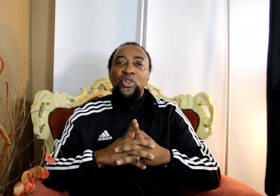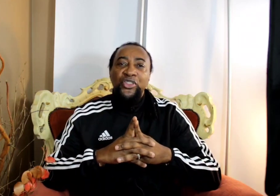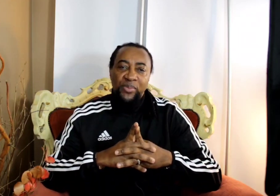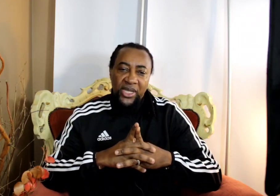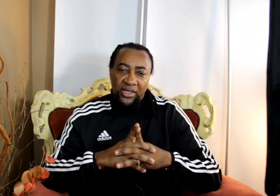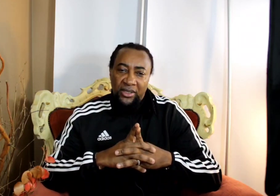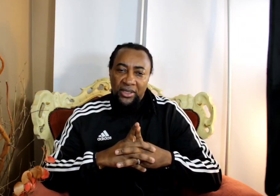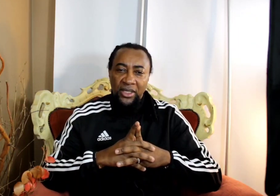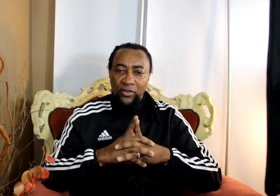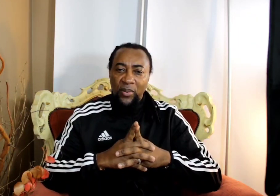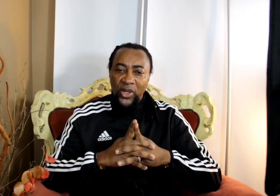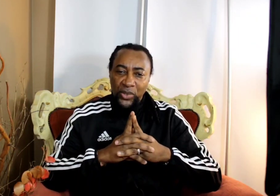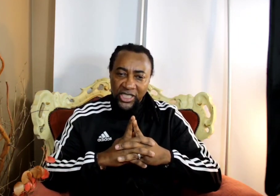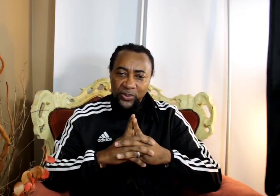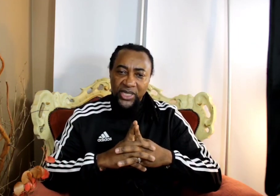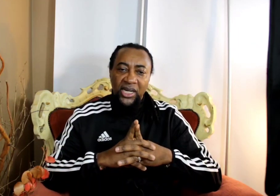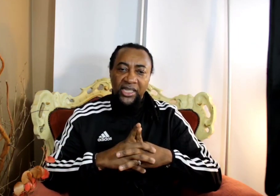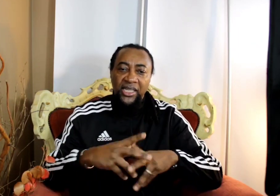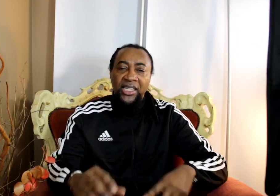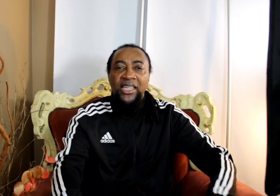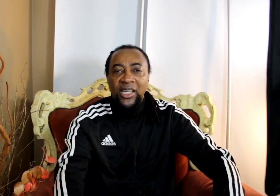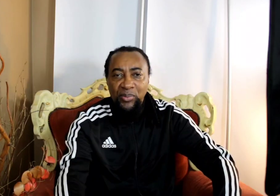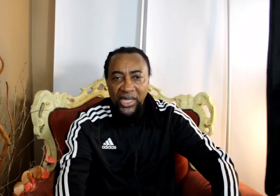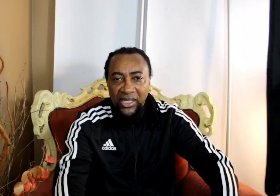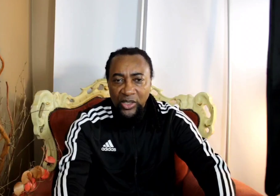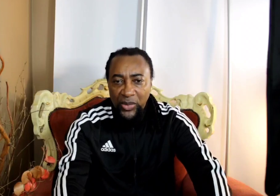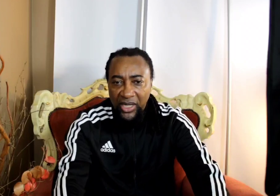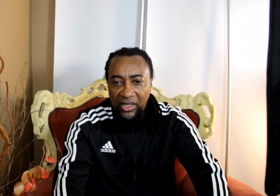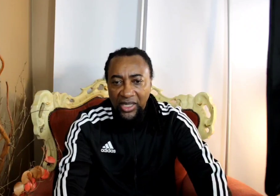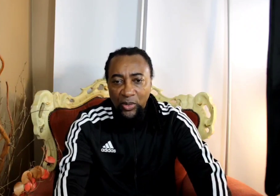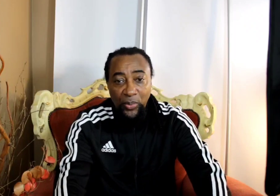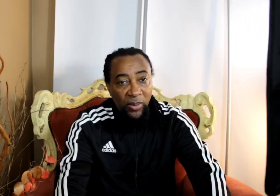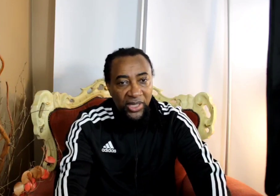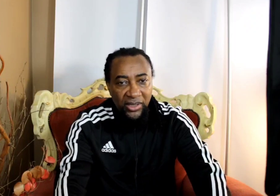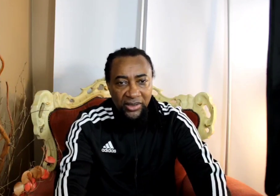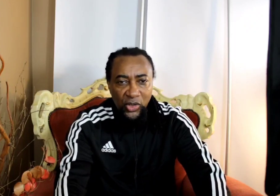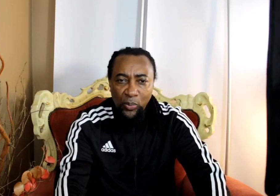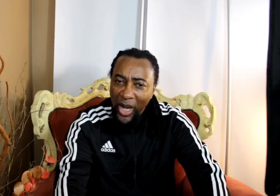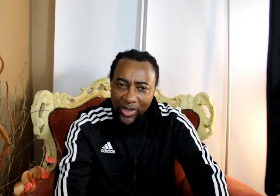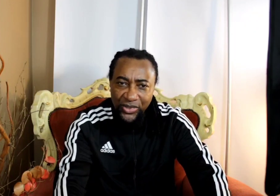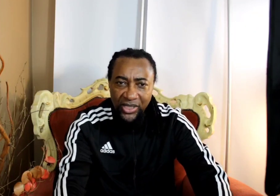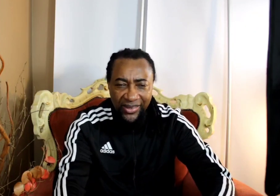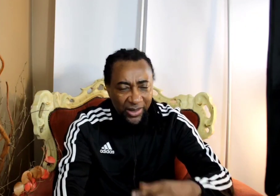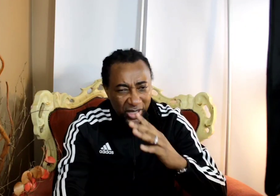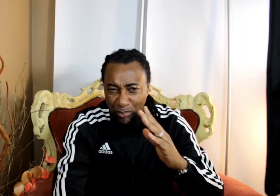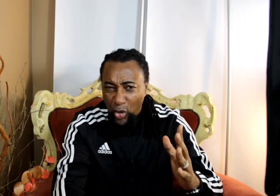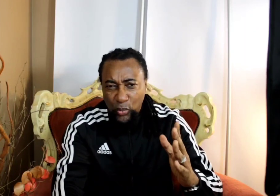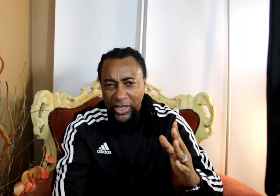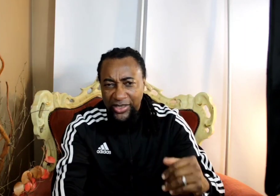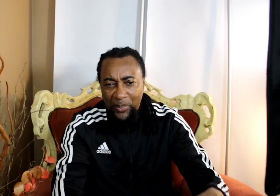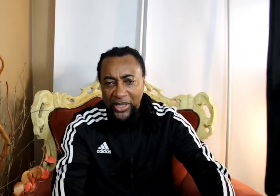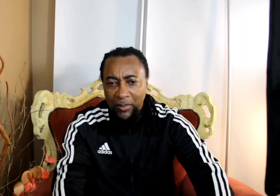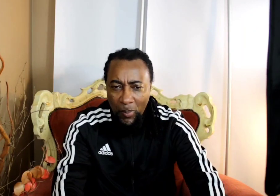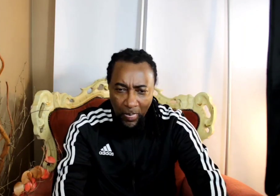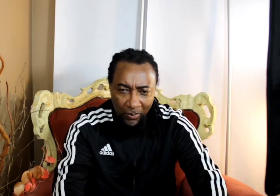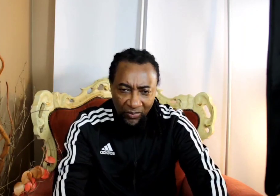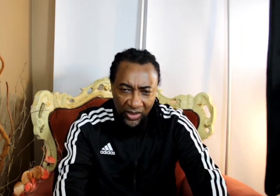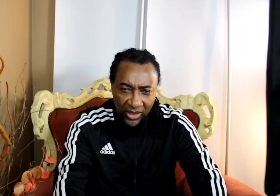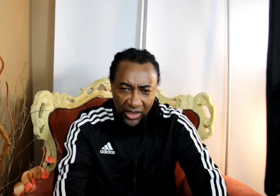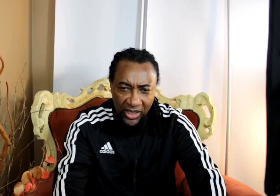want to move Jamaica from the British monarchy and make Jamaica a republic. No problems there. I think they both want it to